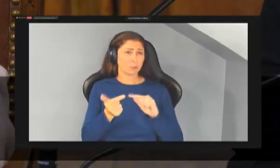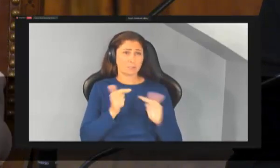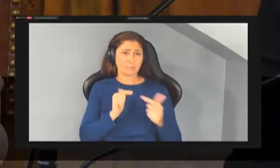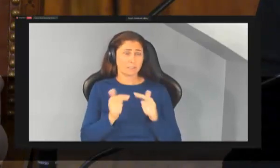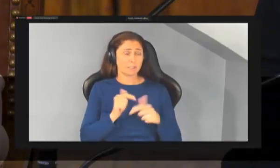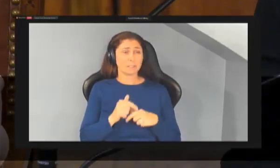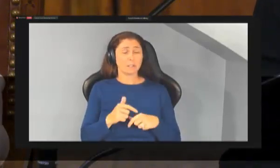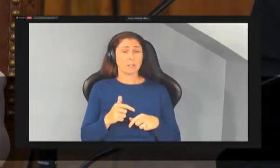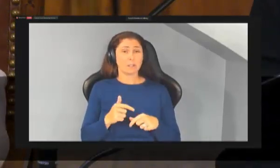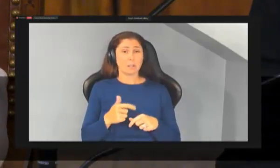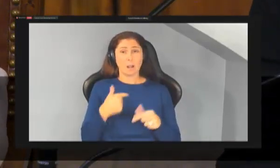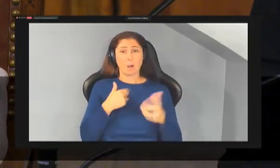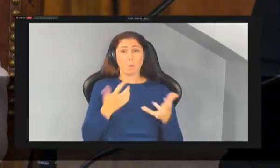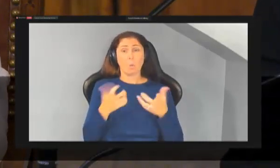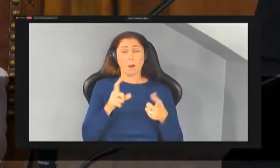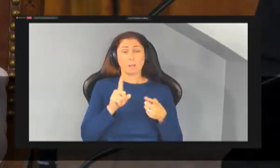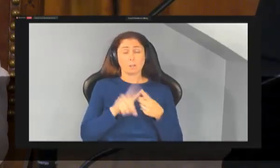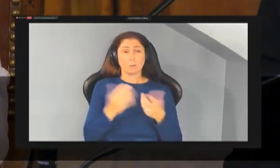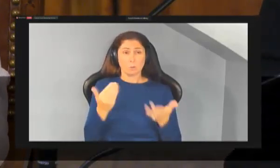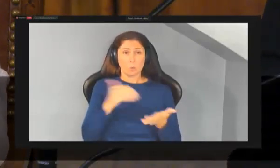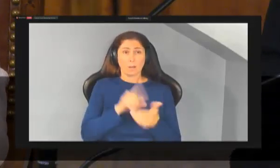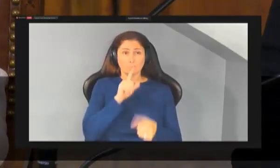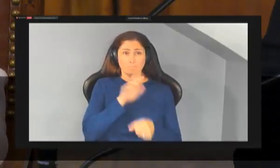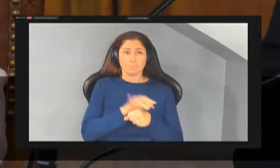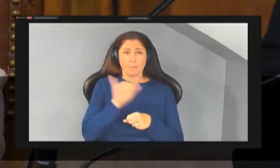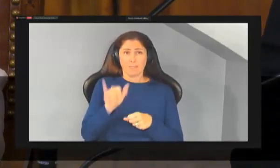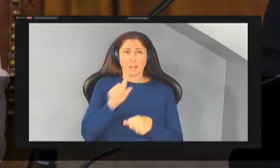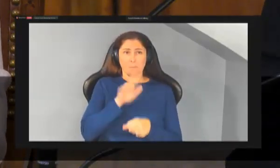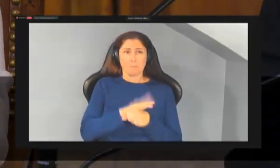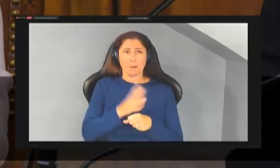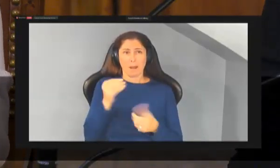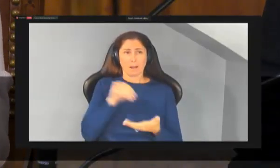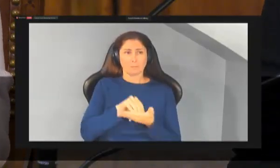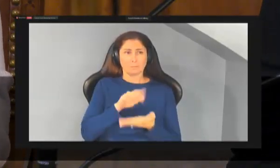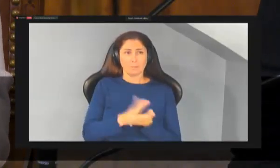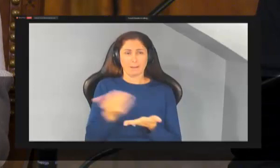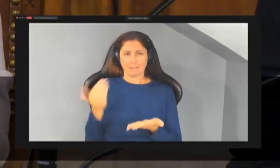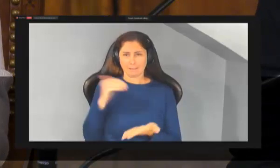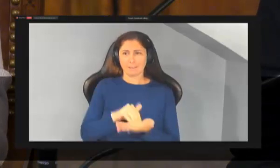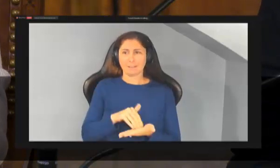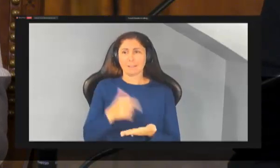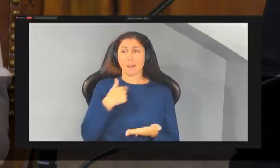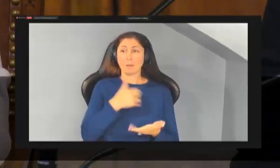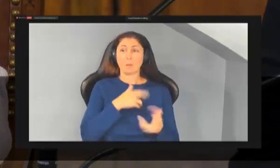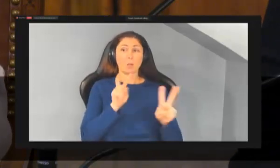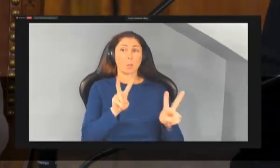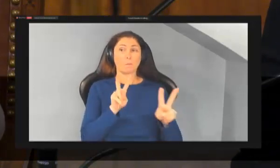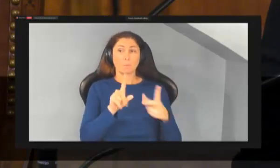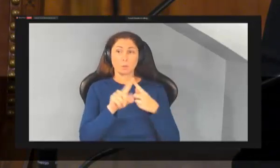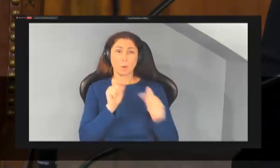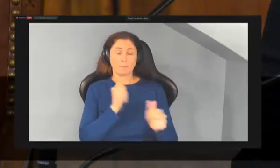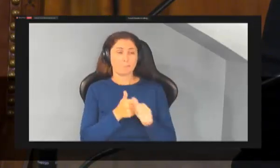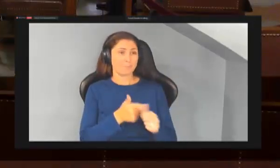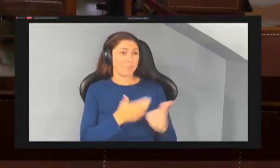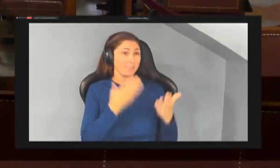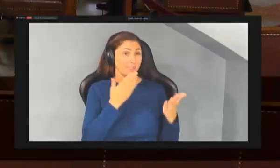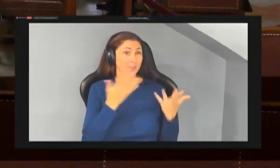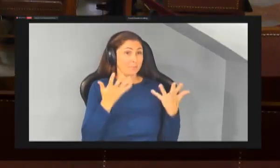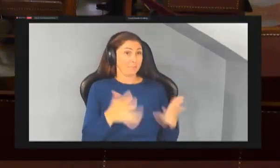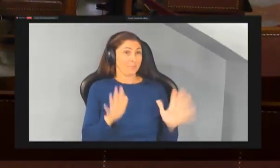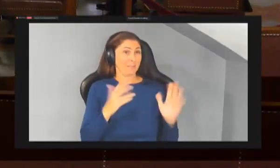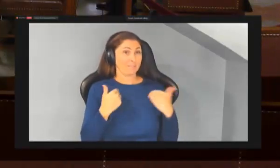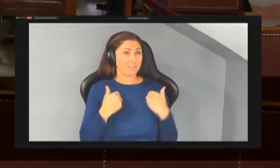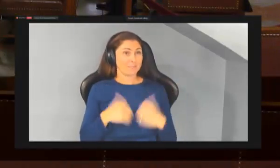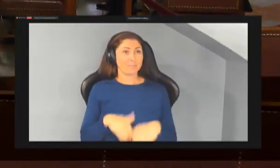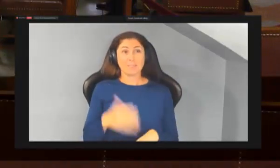I wanted to reaffirm that commitment and just get it on the record one more time. So I look forward to an update. Thank you. That's all I have, Mr. Chair. Thank you.